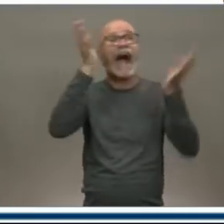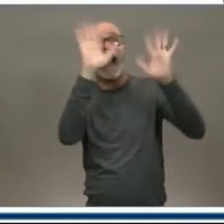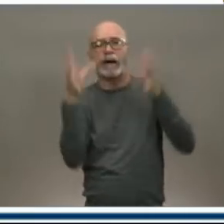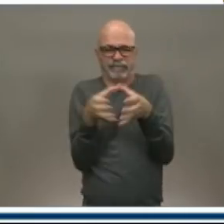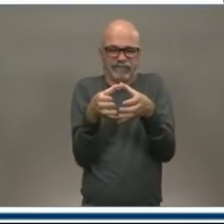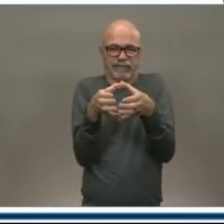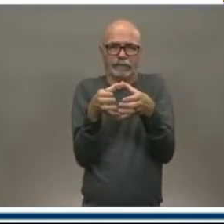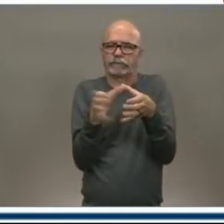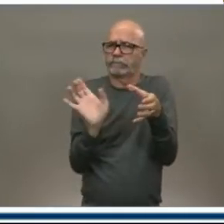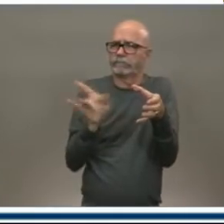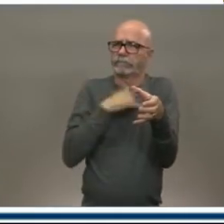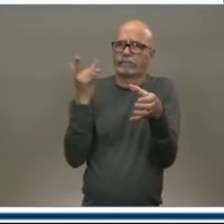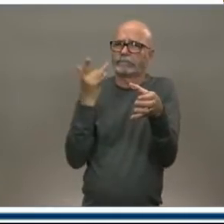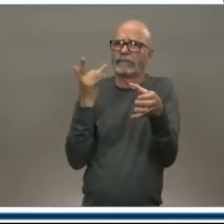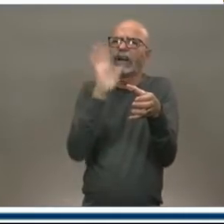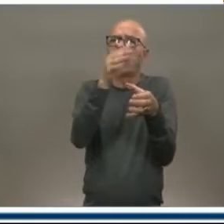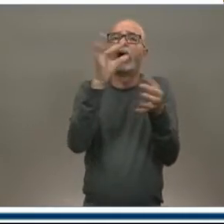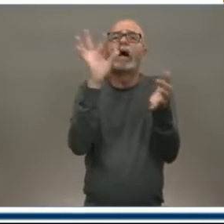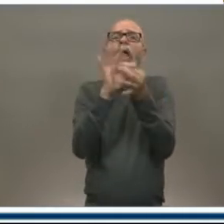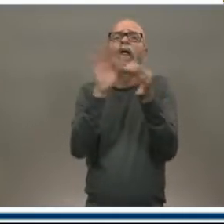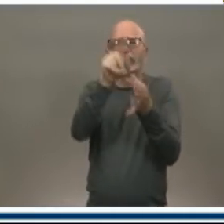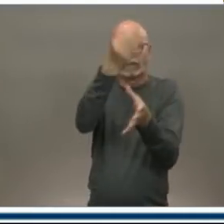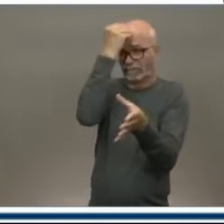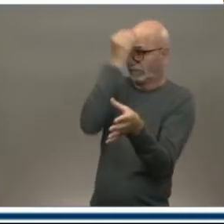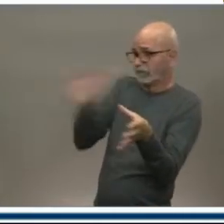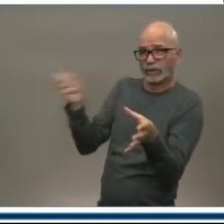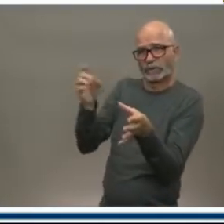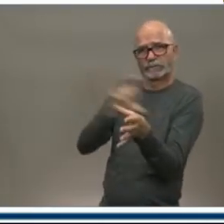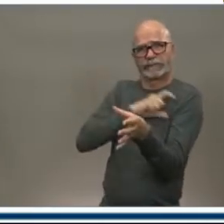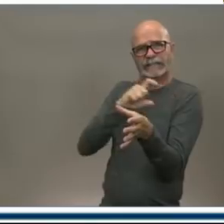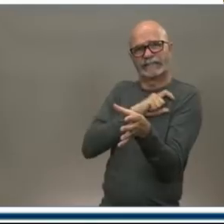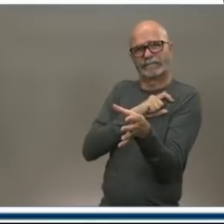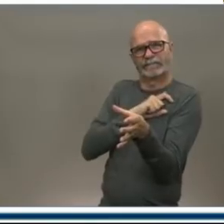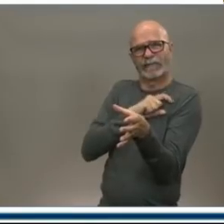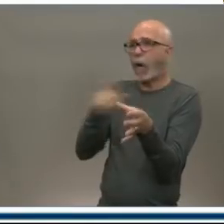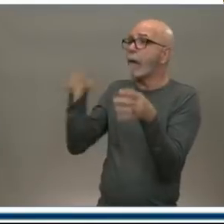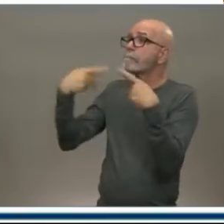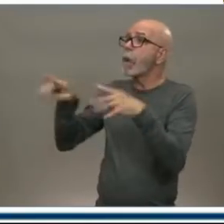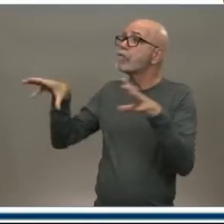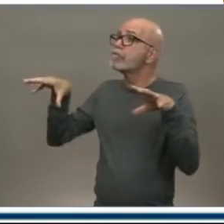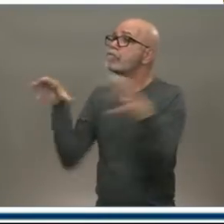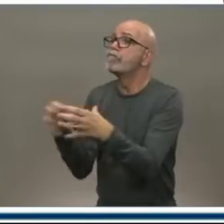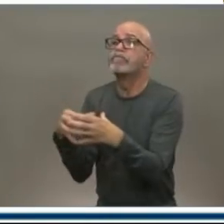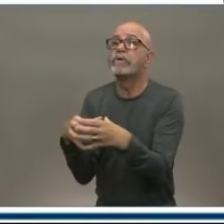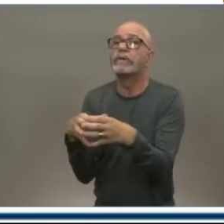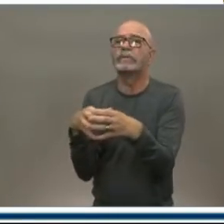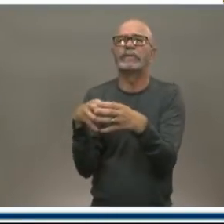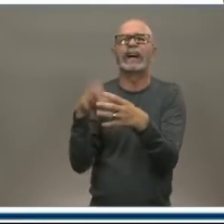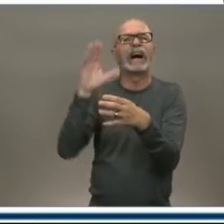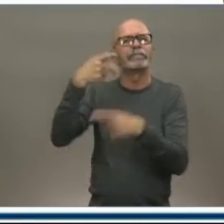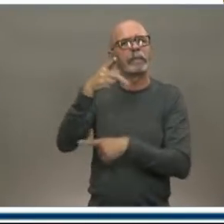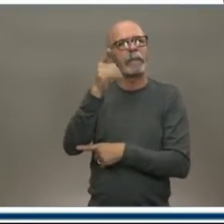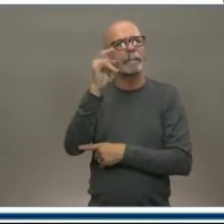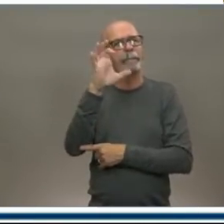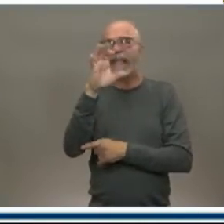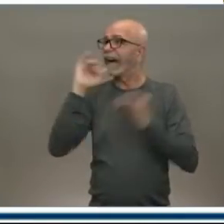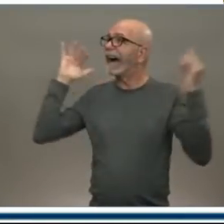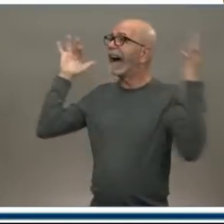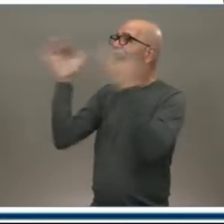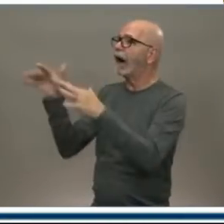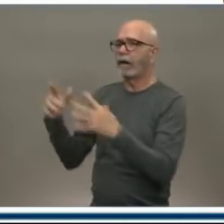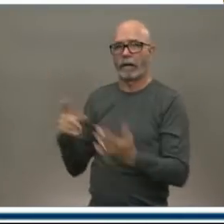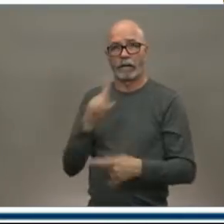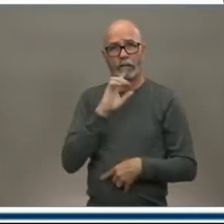is there, given that police have enforced parties, for example, but we had this public event where there wasn't. I was